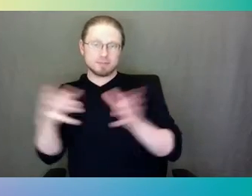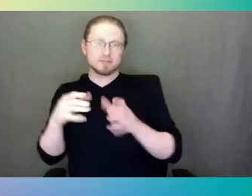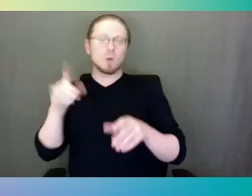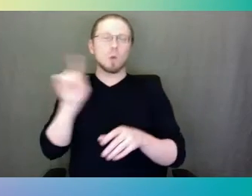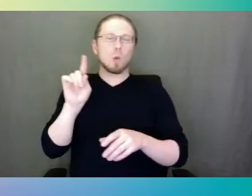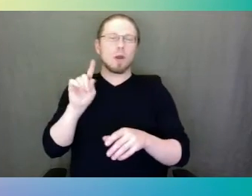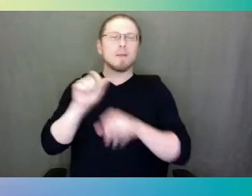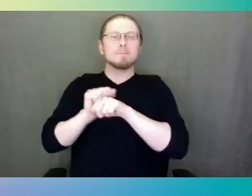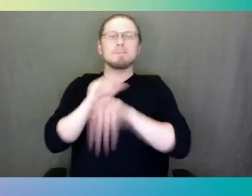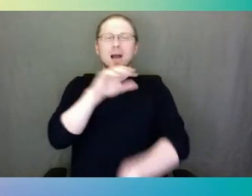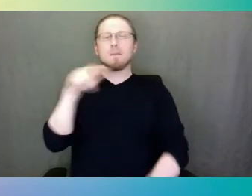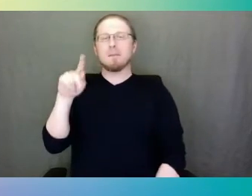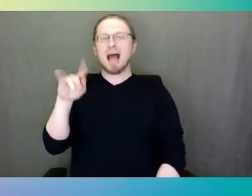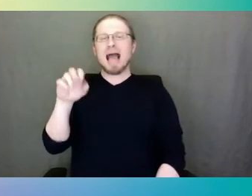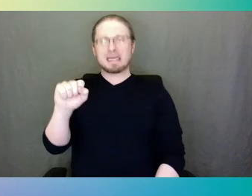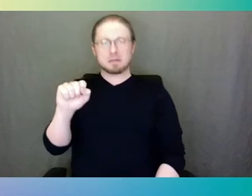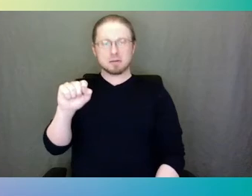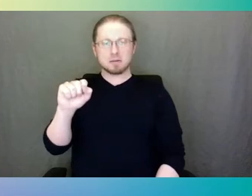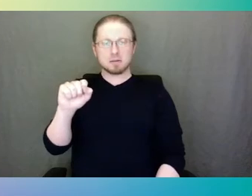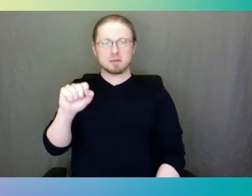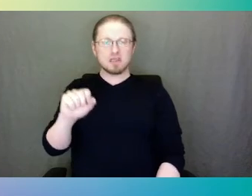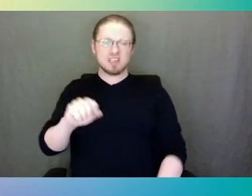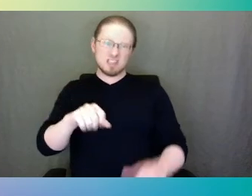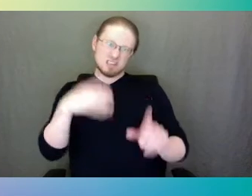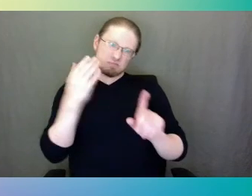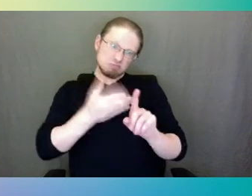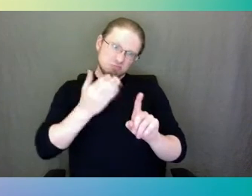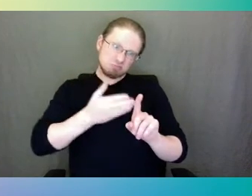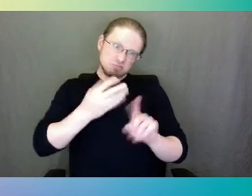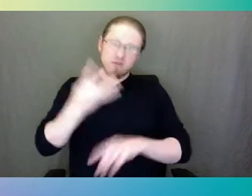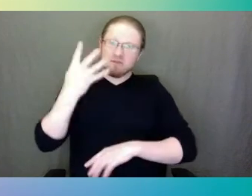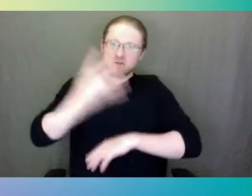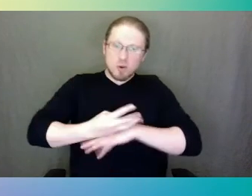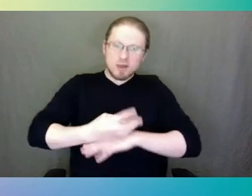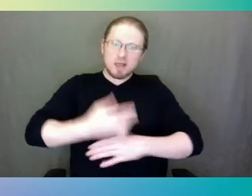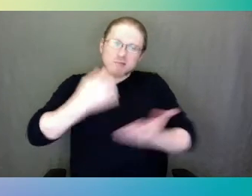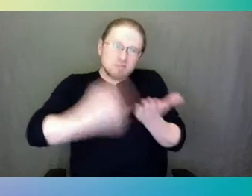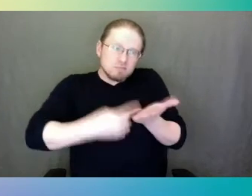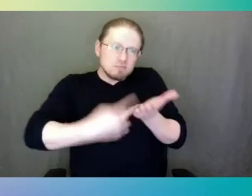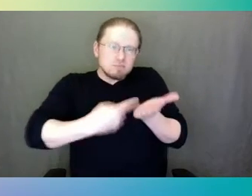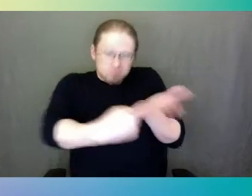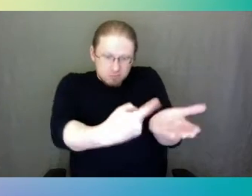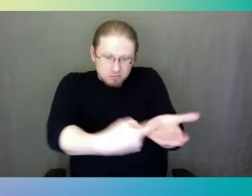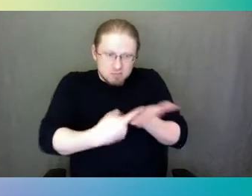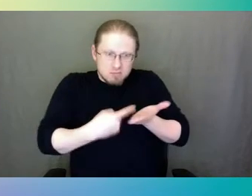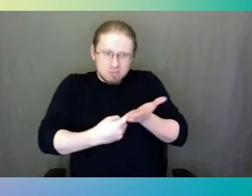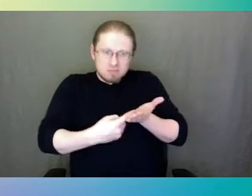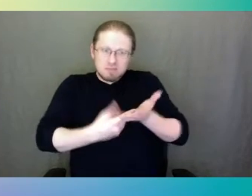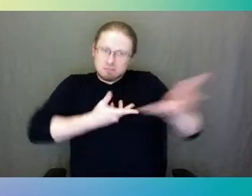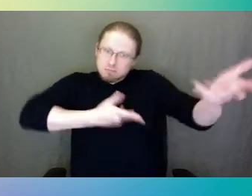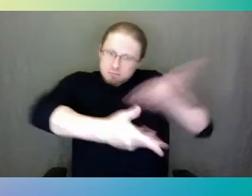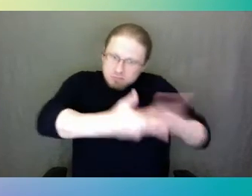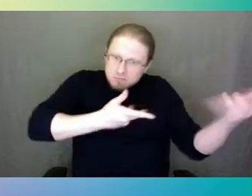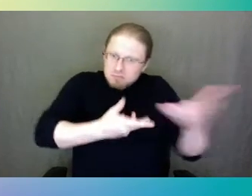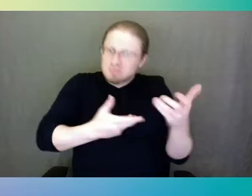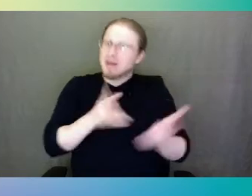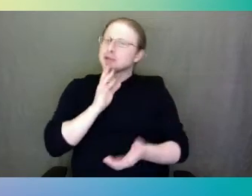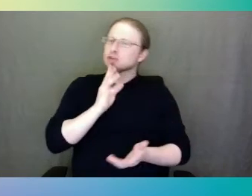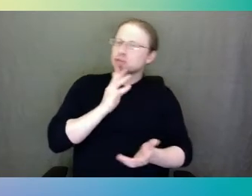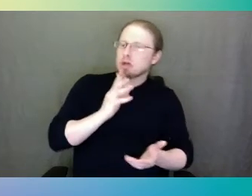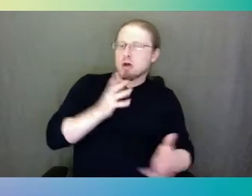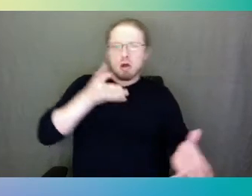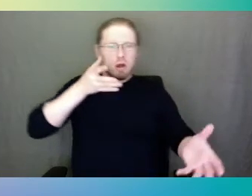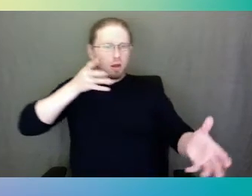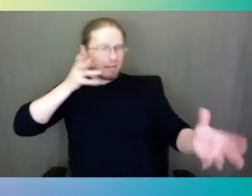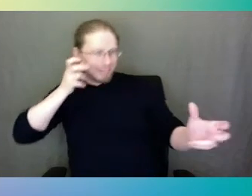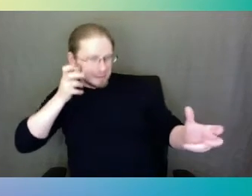for 4 days of talking and listening to each other. And this is also the